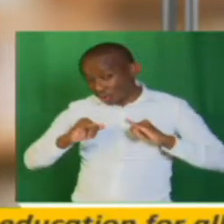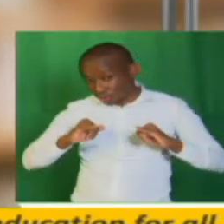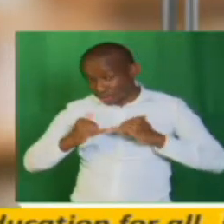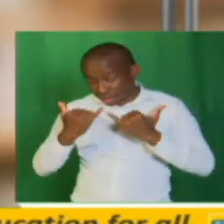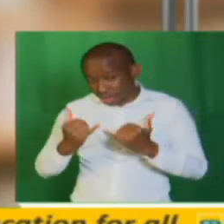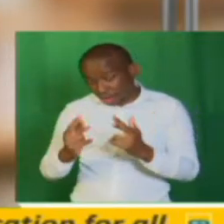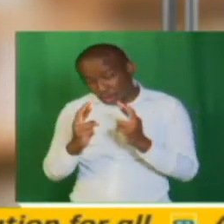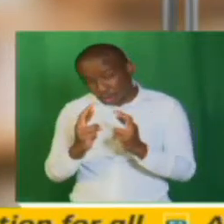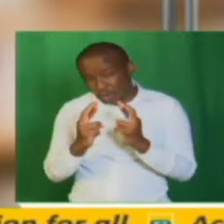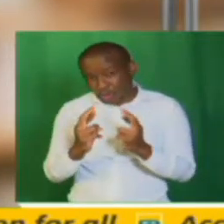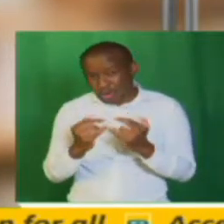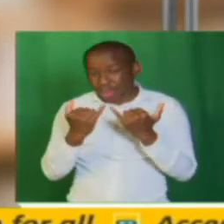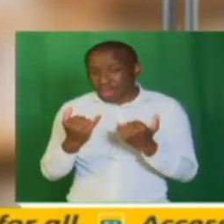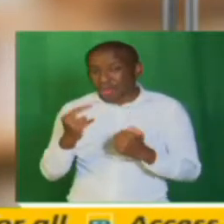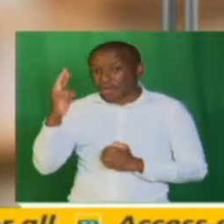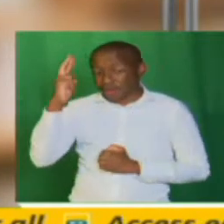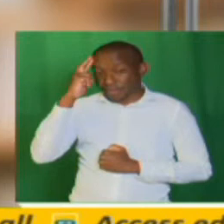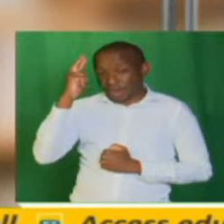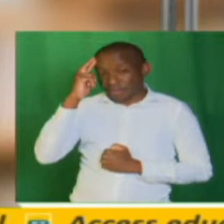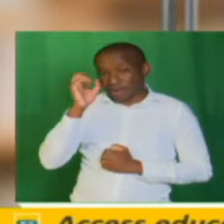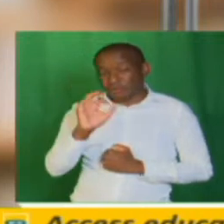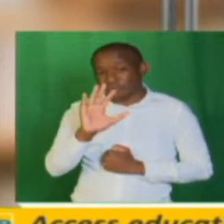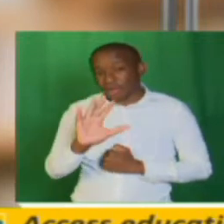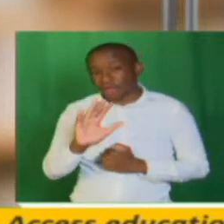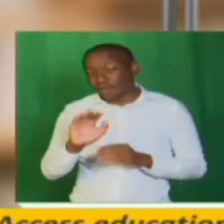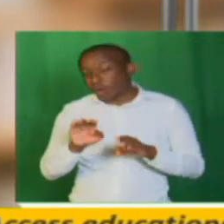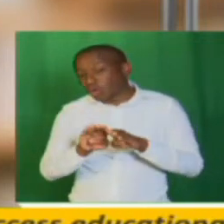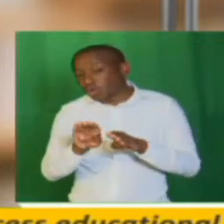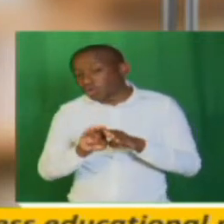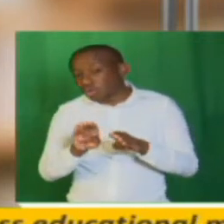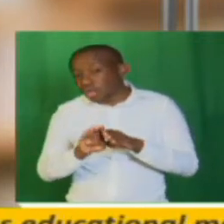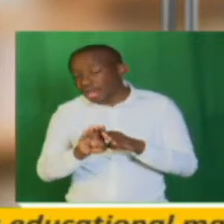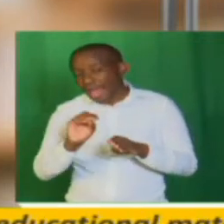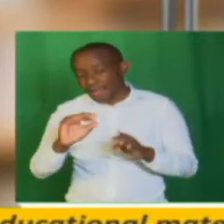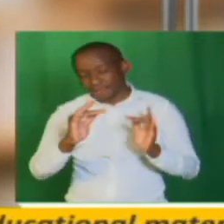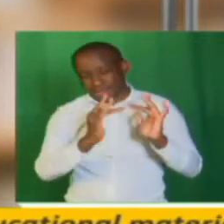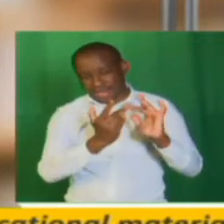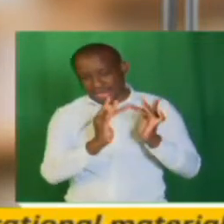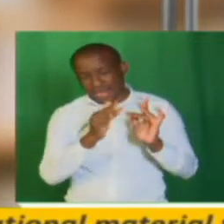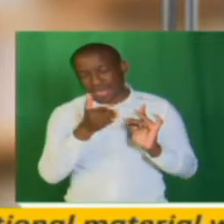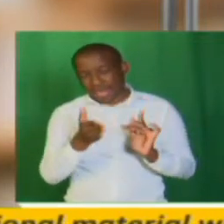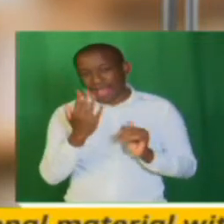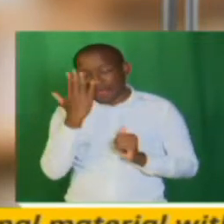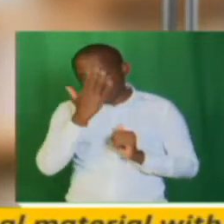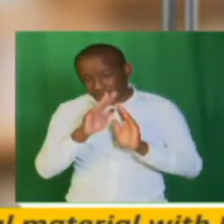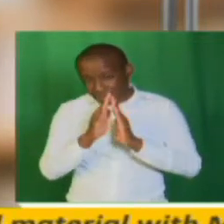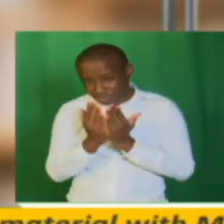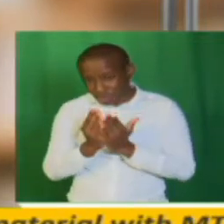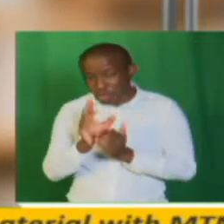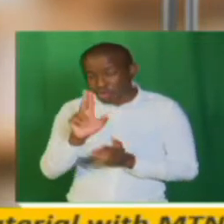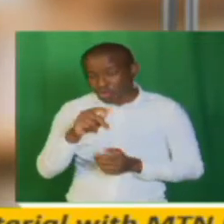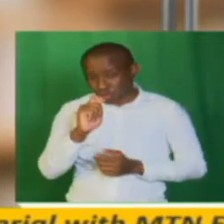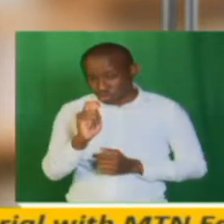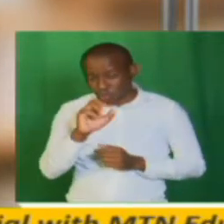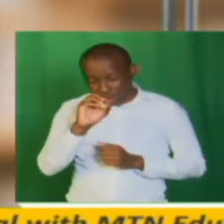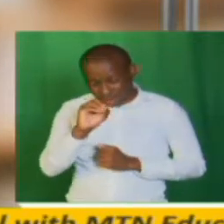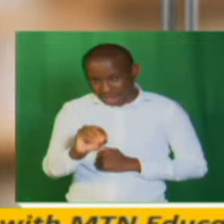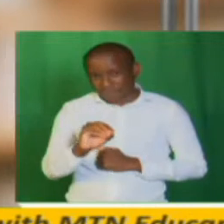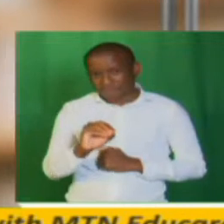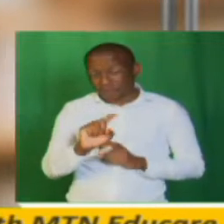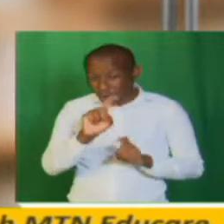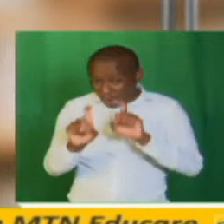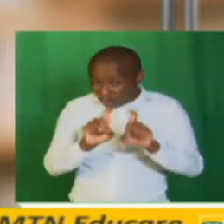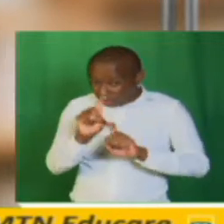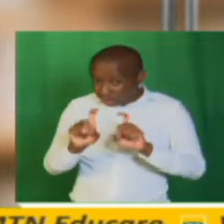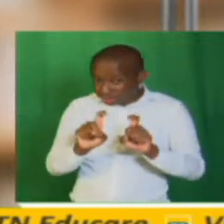your lesson. And just to remind you from Fives back at home that we are live on YouTube and on Facebook. And if you have any questions, please